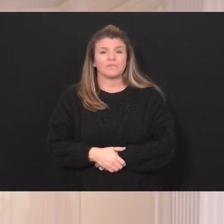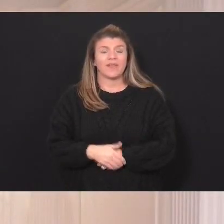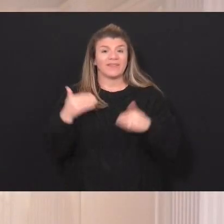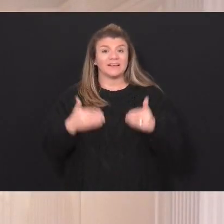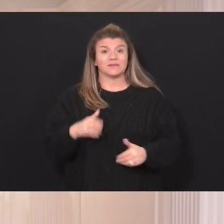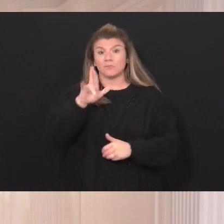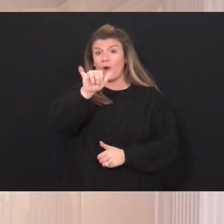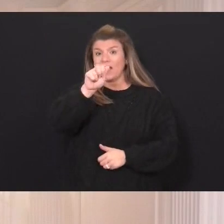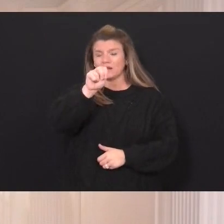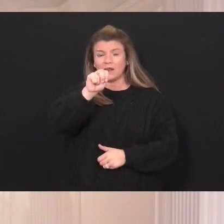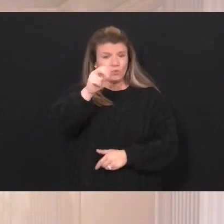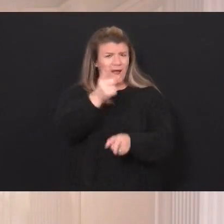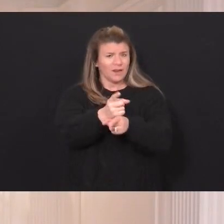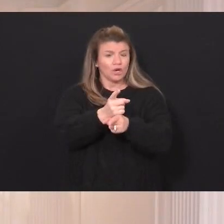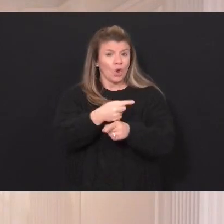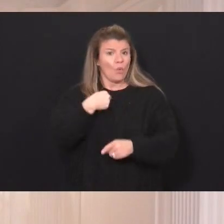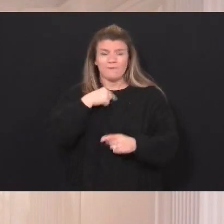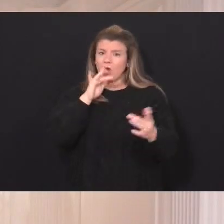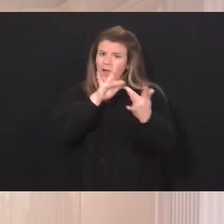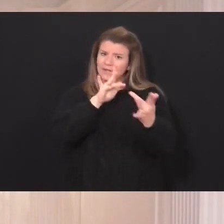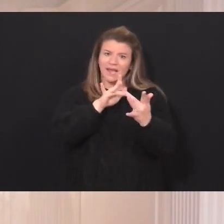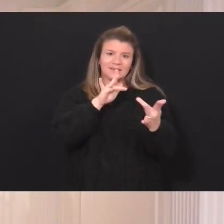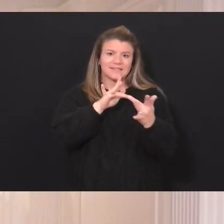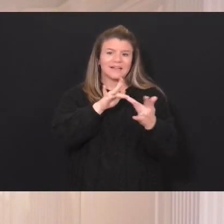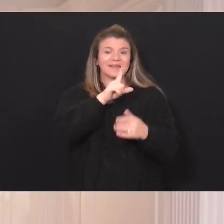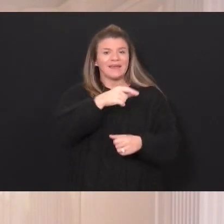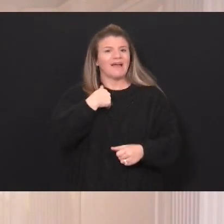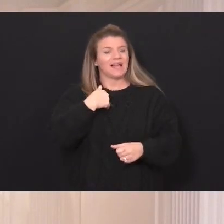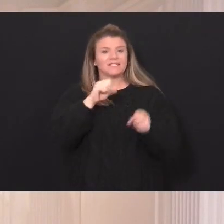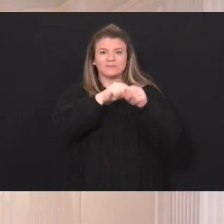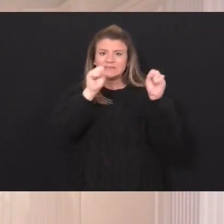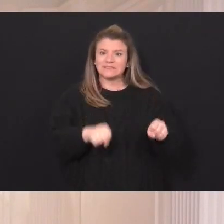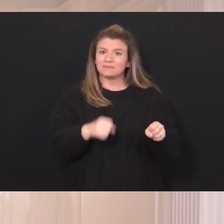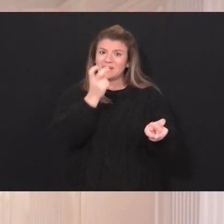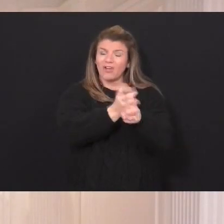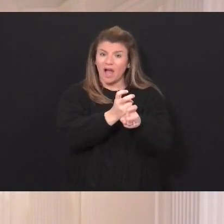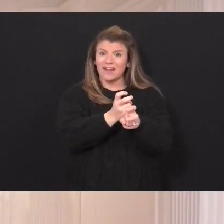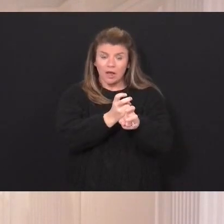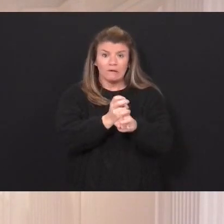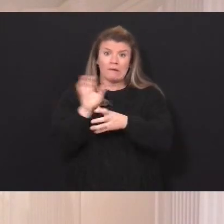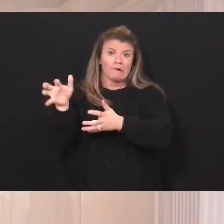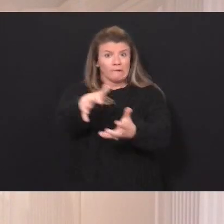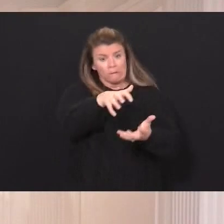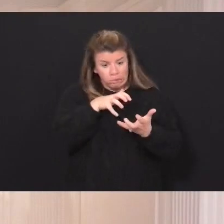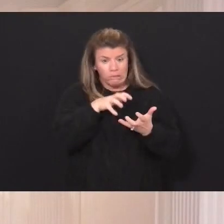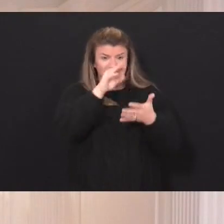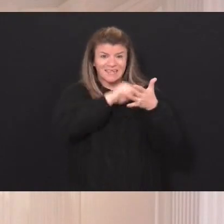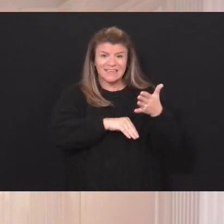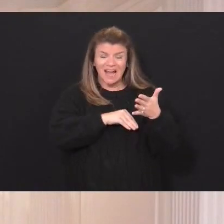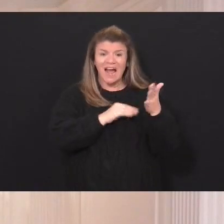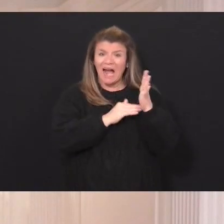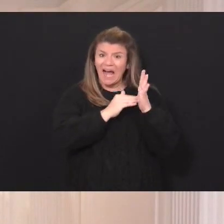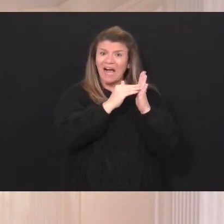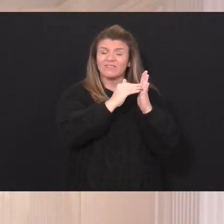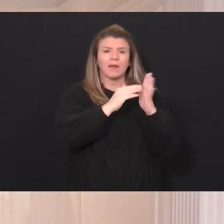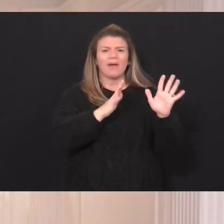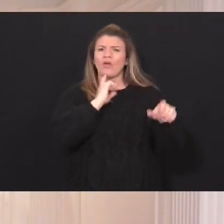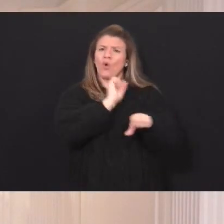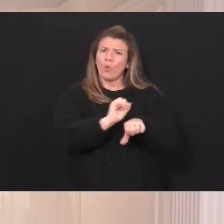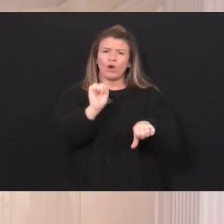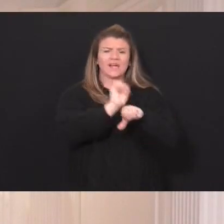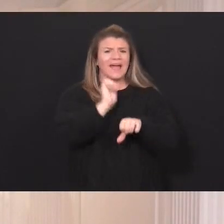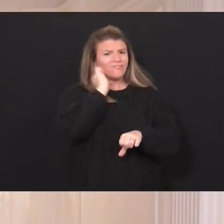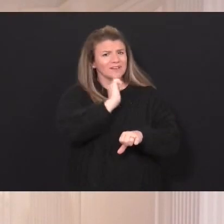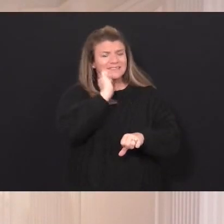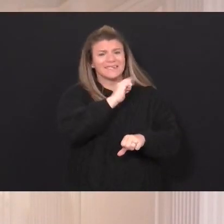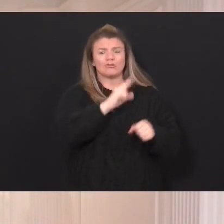That's correct. We've been in contact with them. They've had some system difficulties given a large number of claims, but they are working it every day. They've tried to add additional